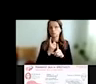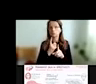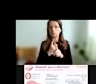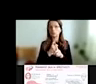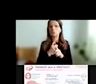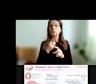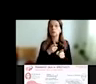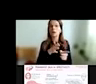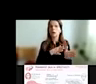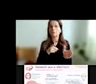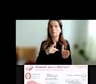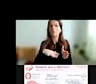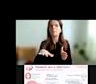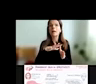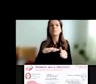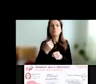us,